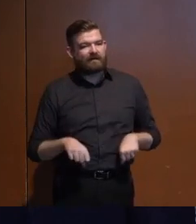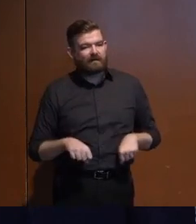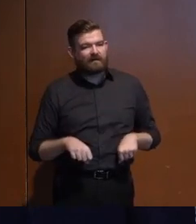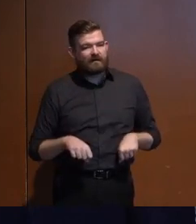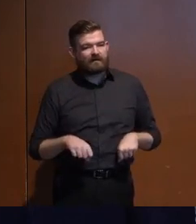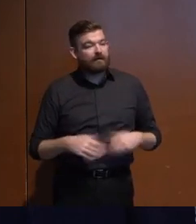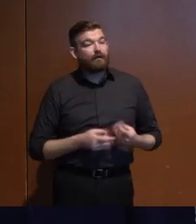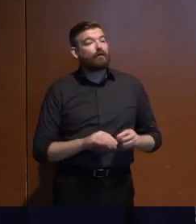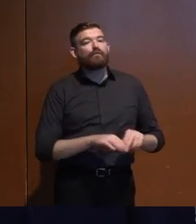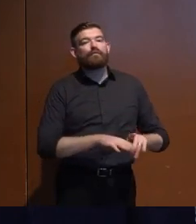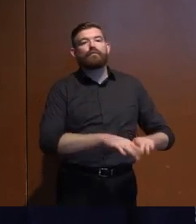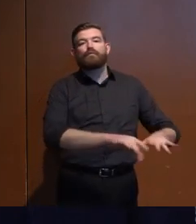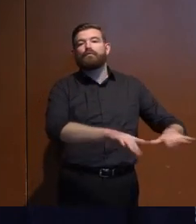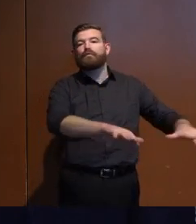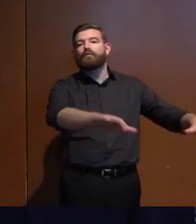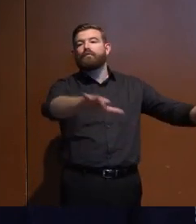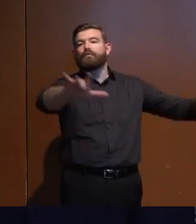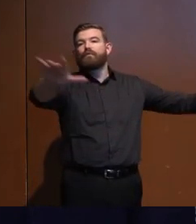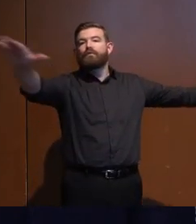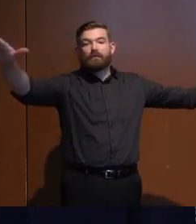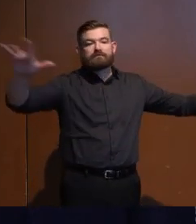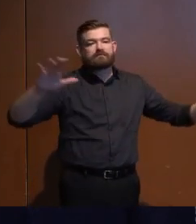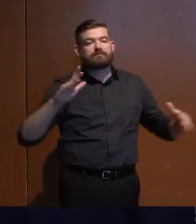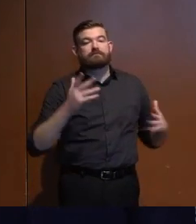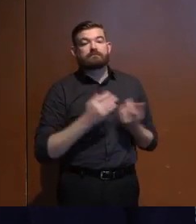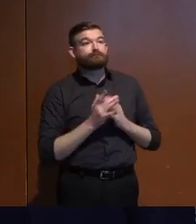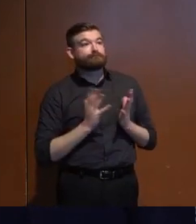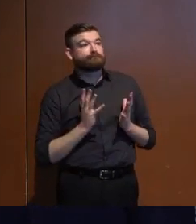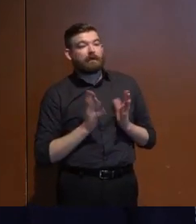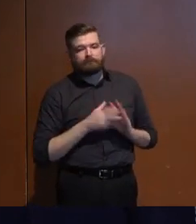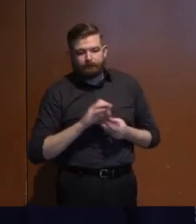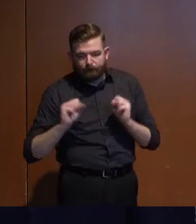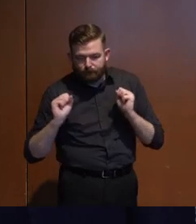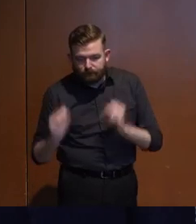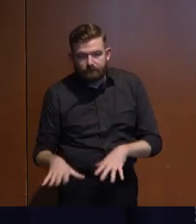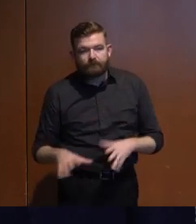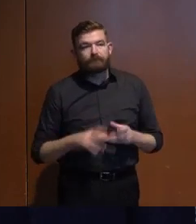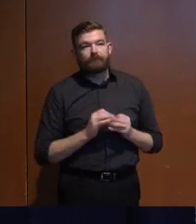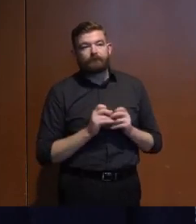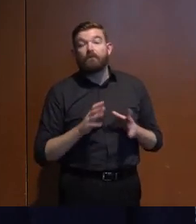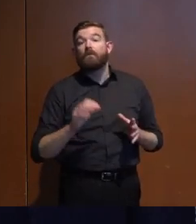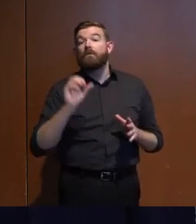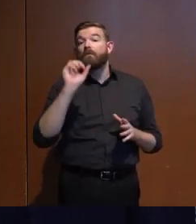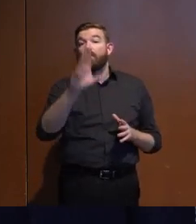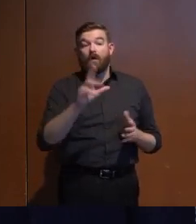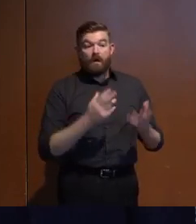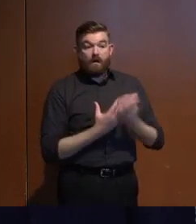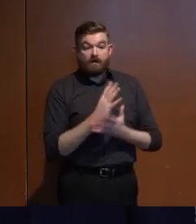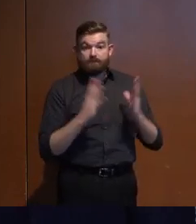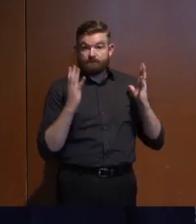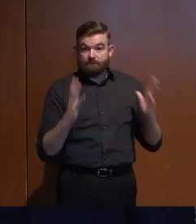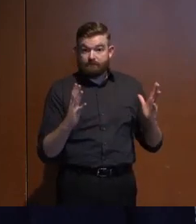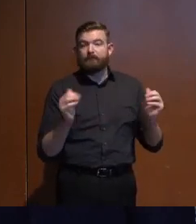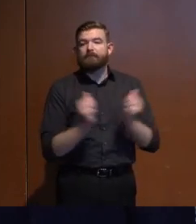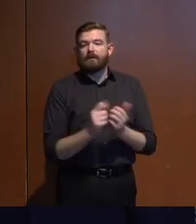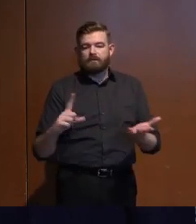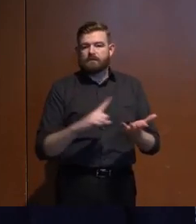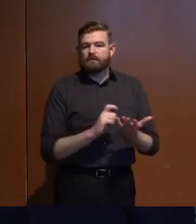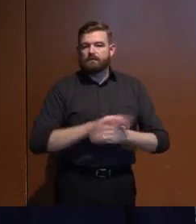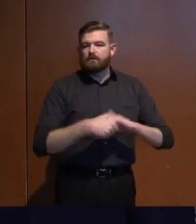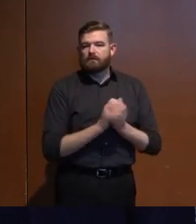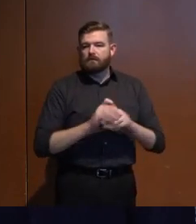around. Wash your hands with hand sanitizer as much as you can. I know many